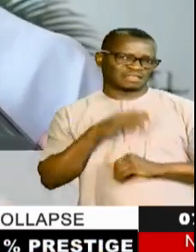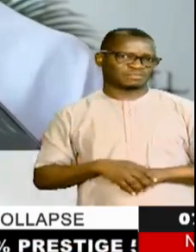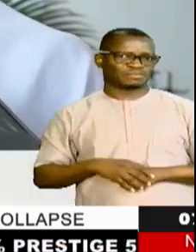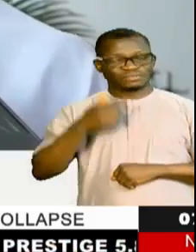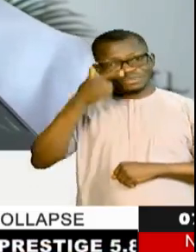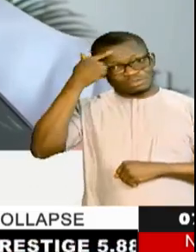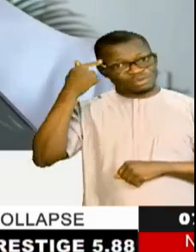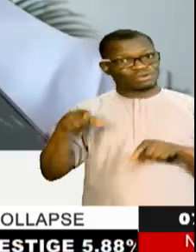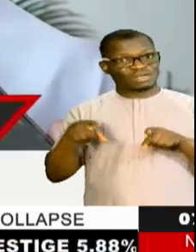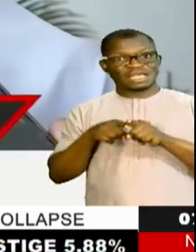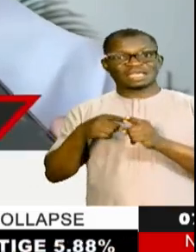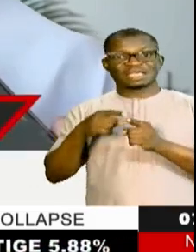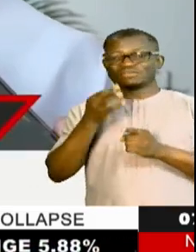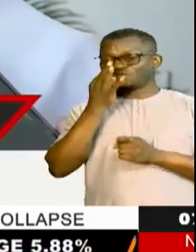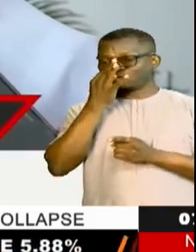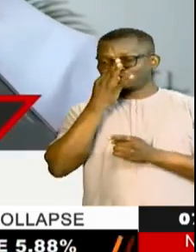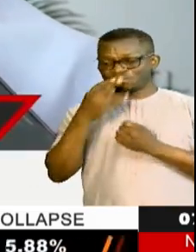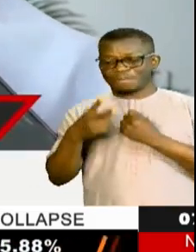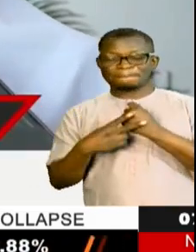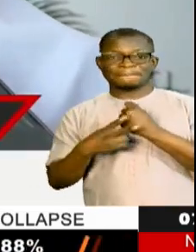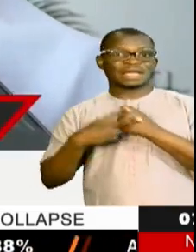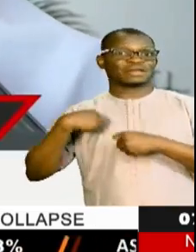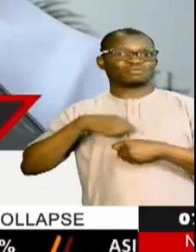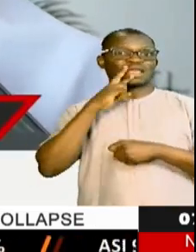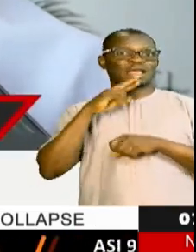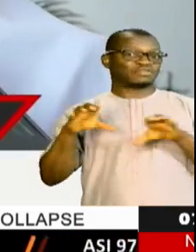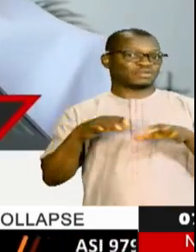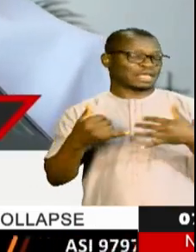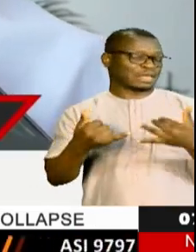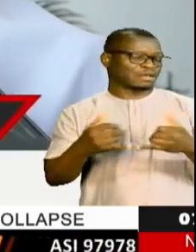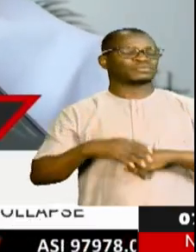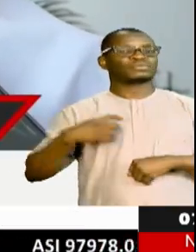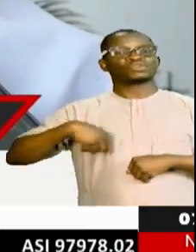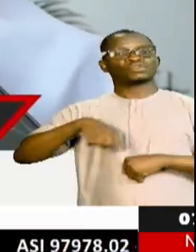the food bank we are doing, we have 2